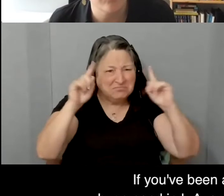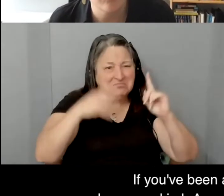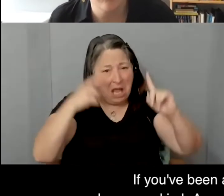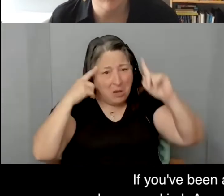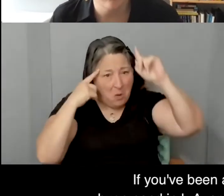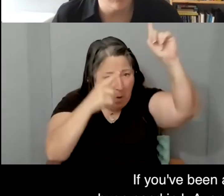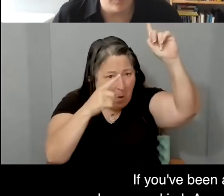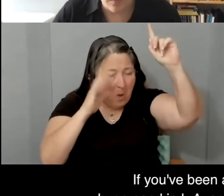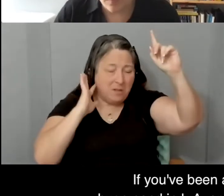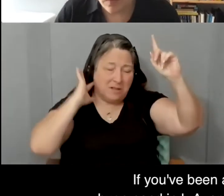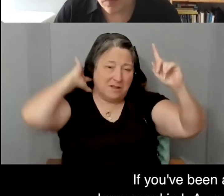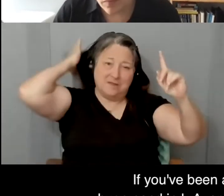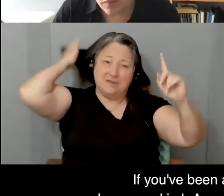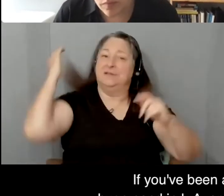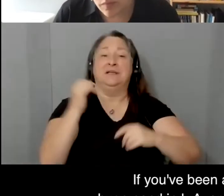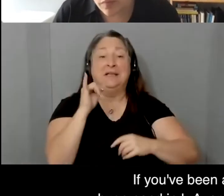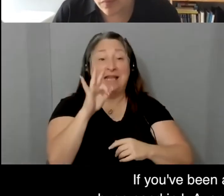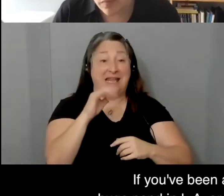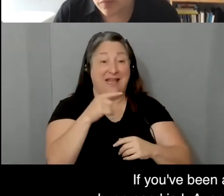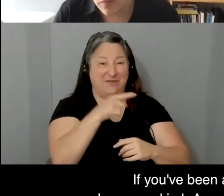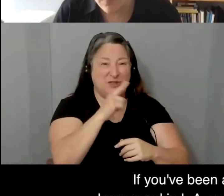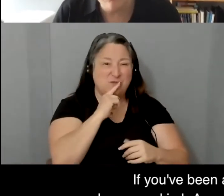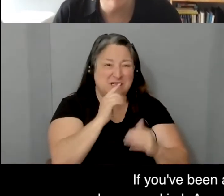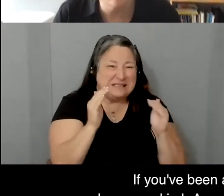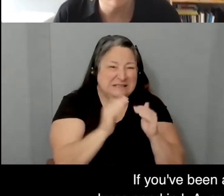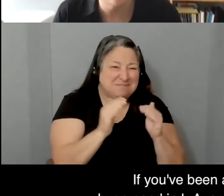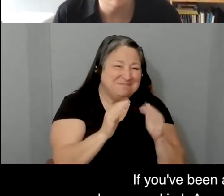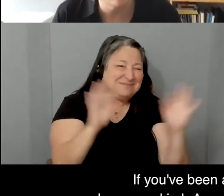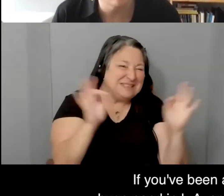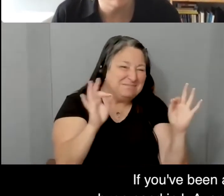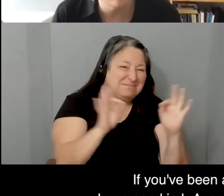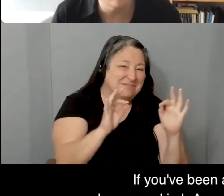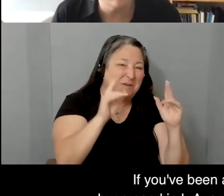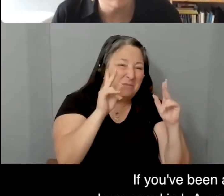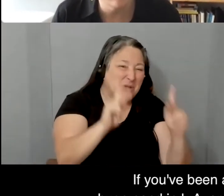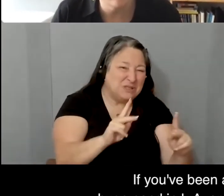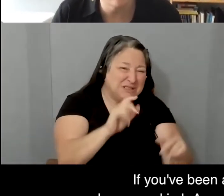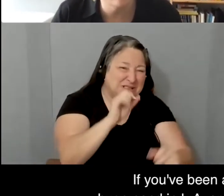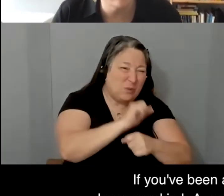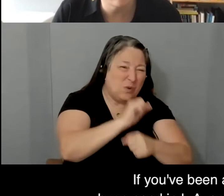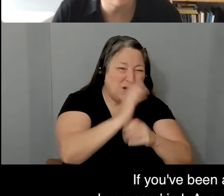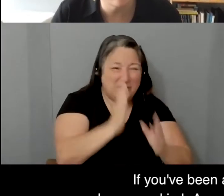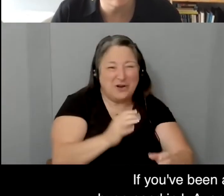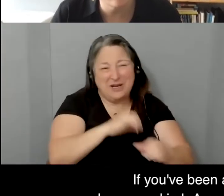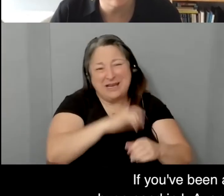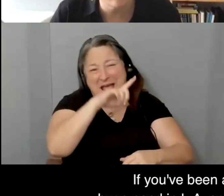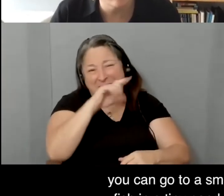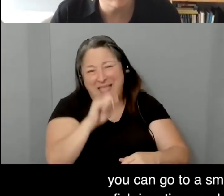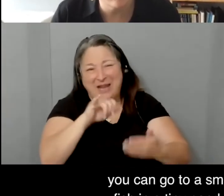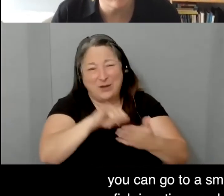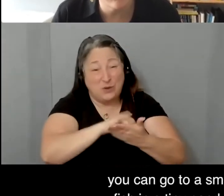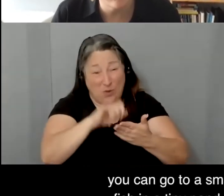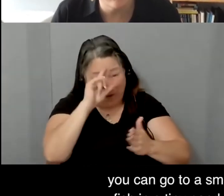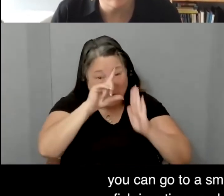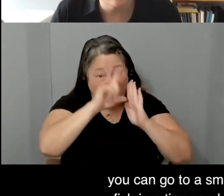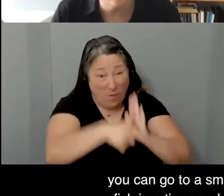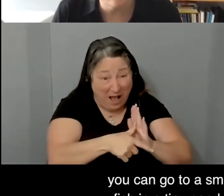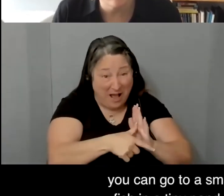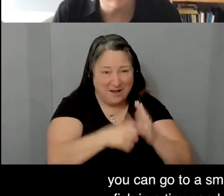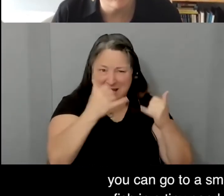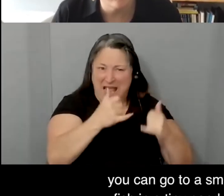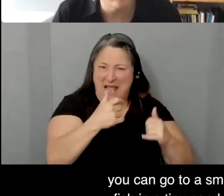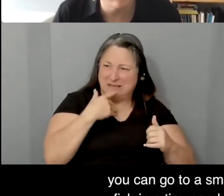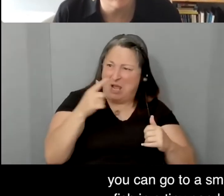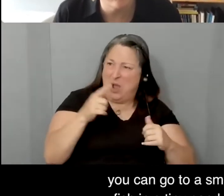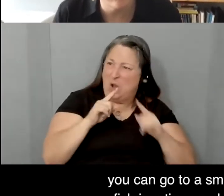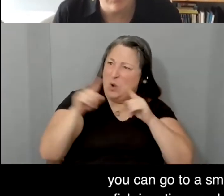you've been a little bitty fish in a really huge pond in LA or New York for a while, and now you can go to a